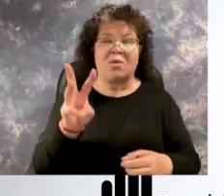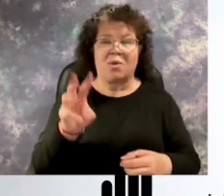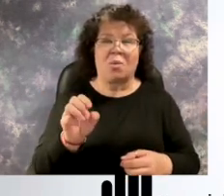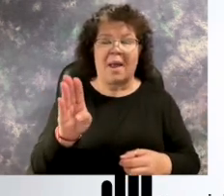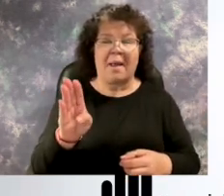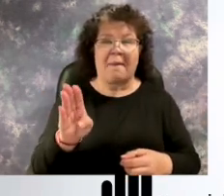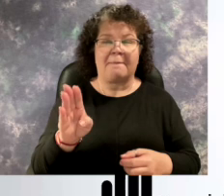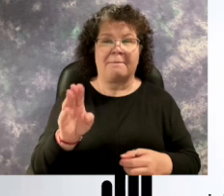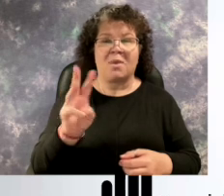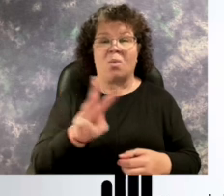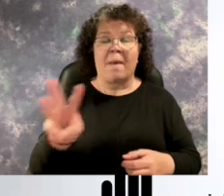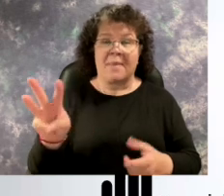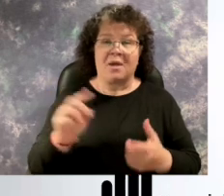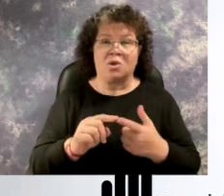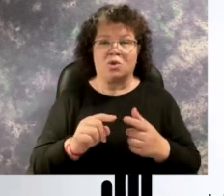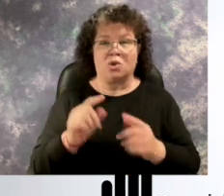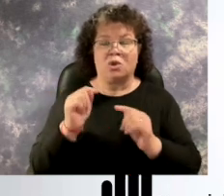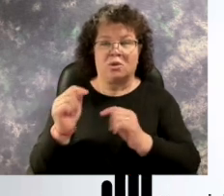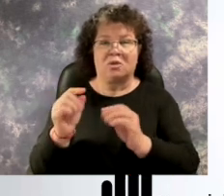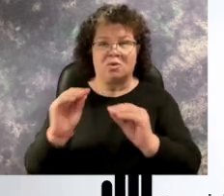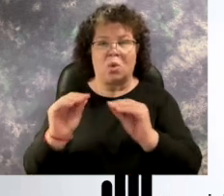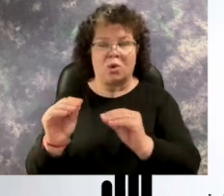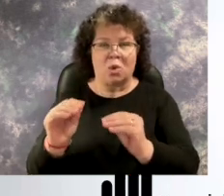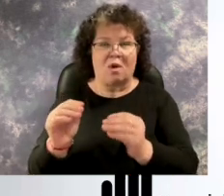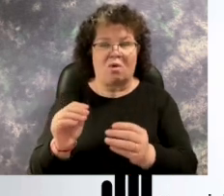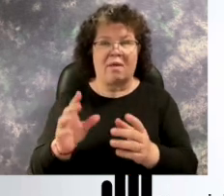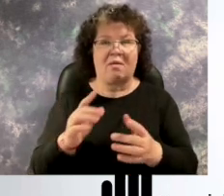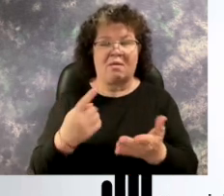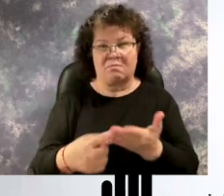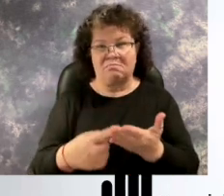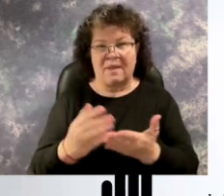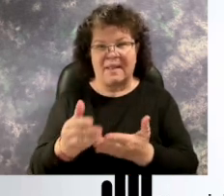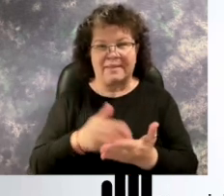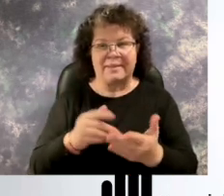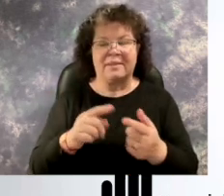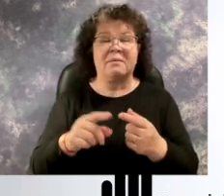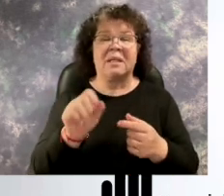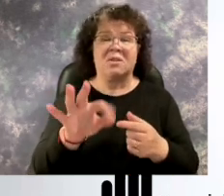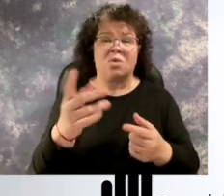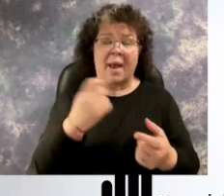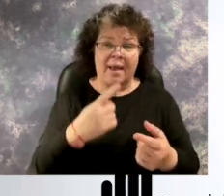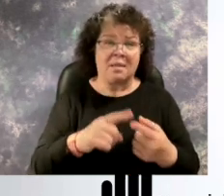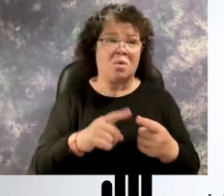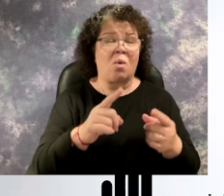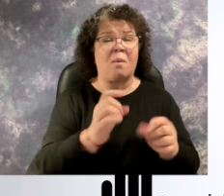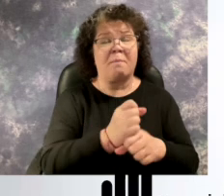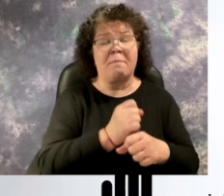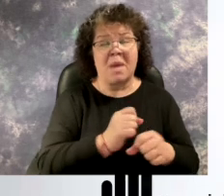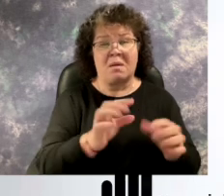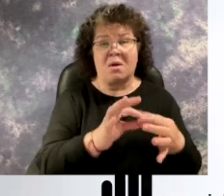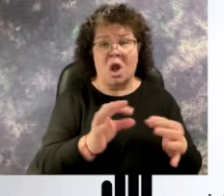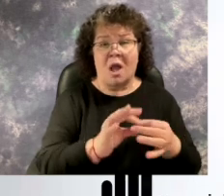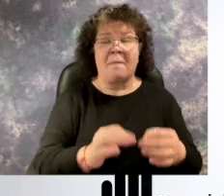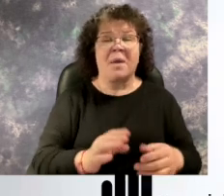other program-specific questions for the open Q&A session at the end of this meeting. And to ask a question or make a comment, click Raise Hand